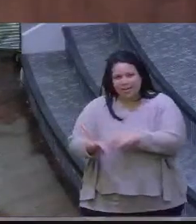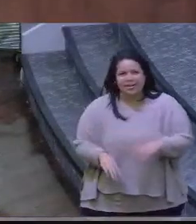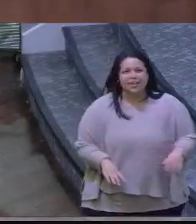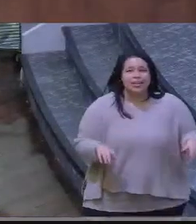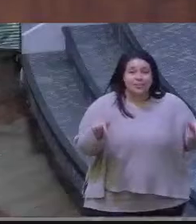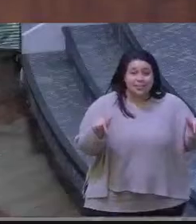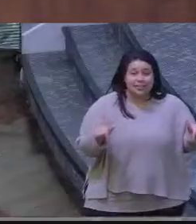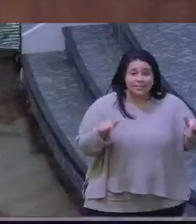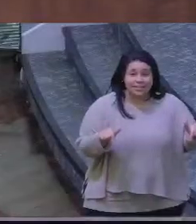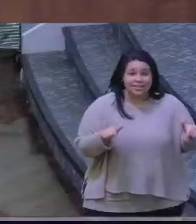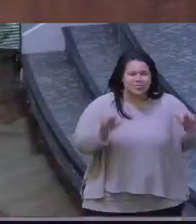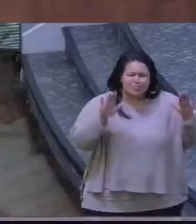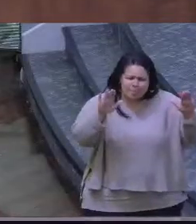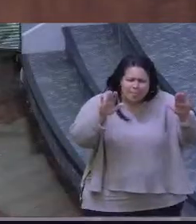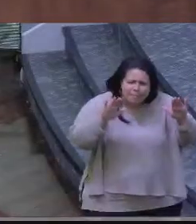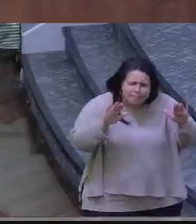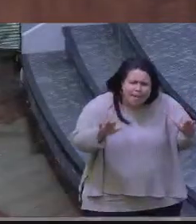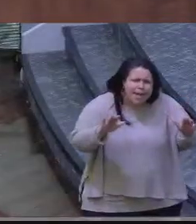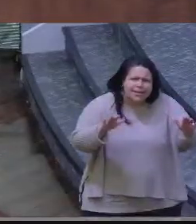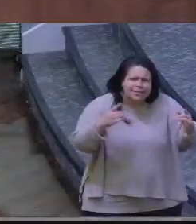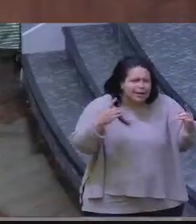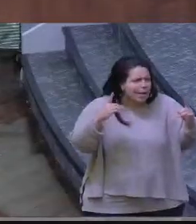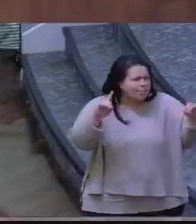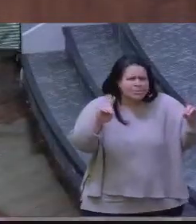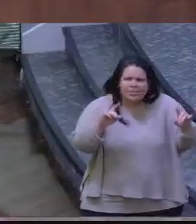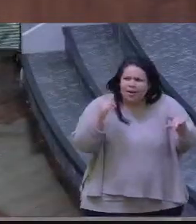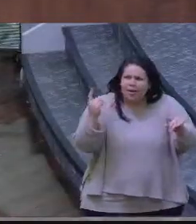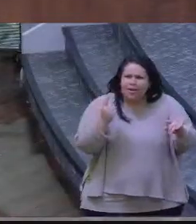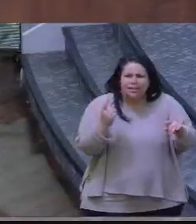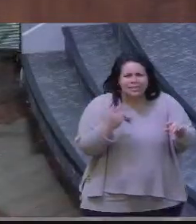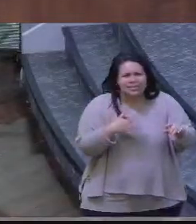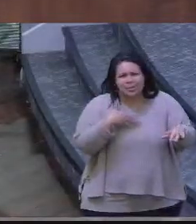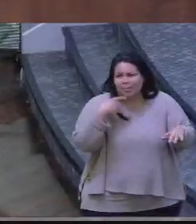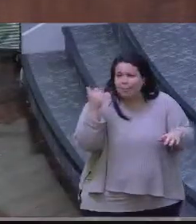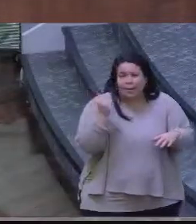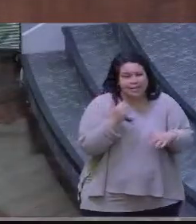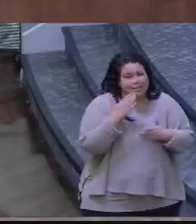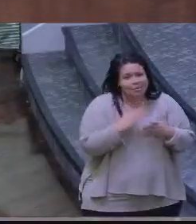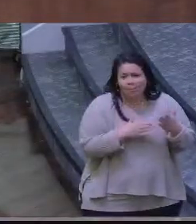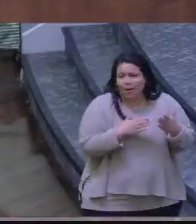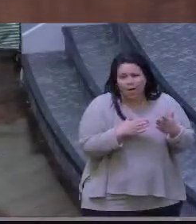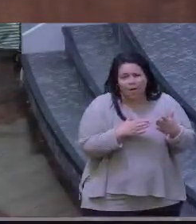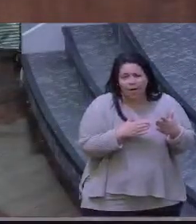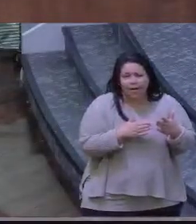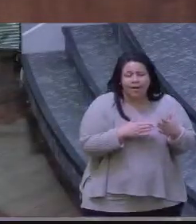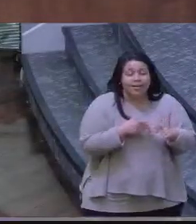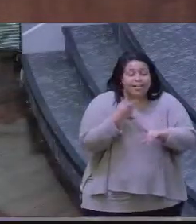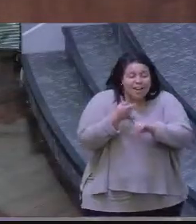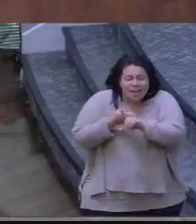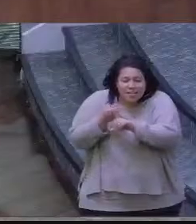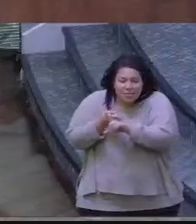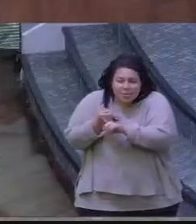wonderful accomplishments. And as always, this is literally the best part of every month of our